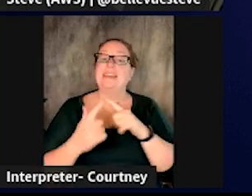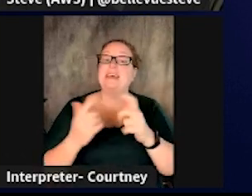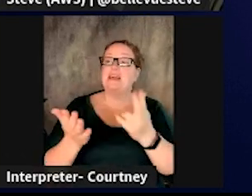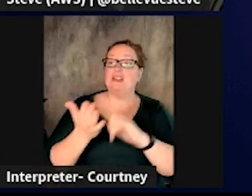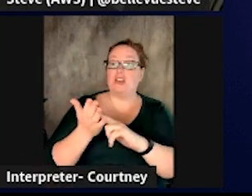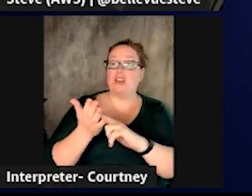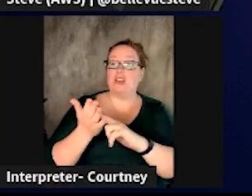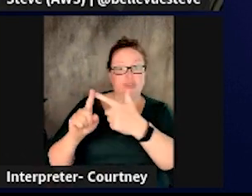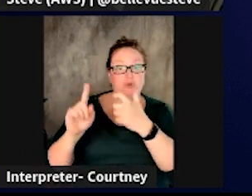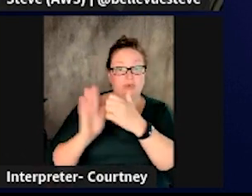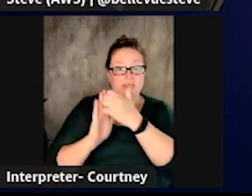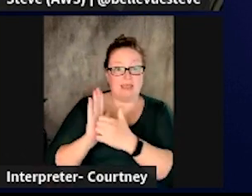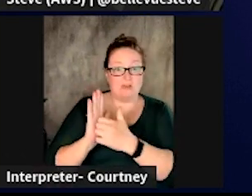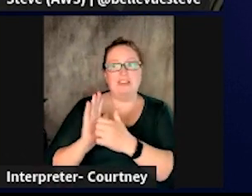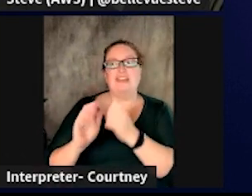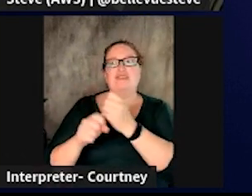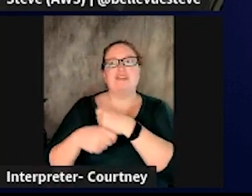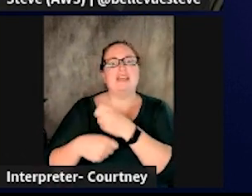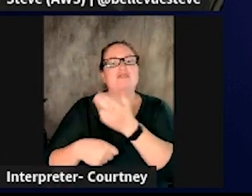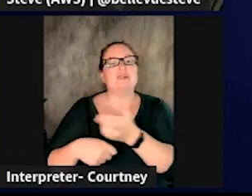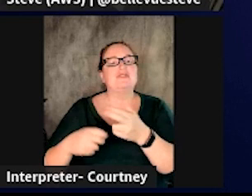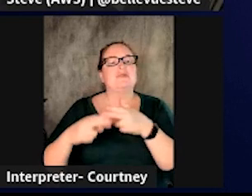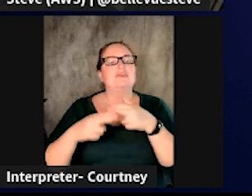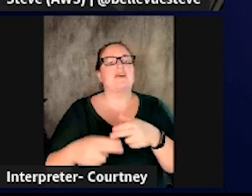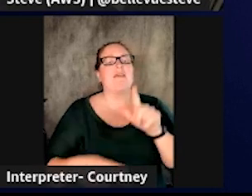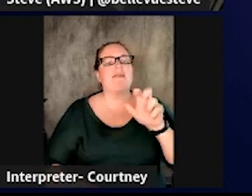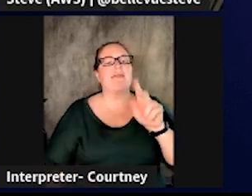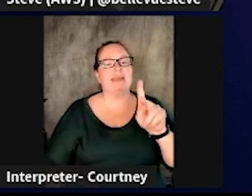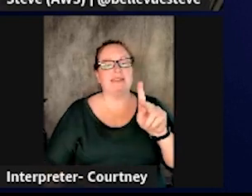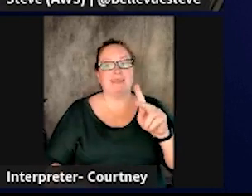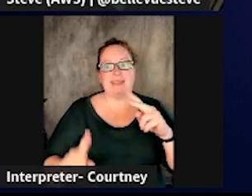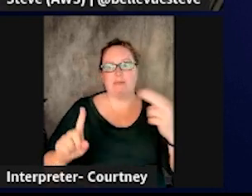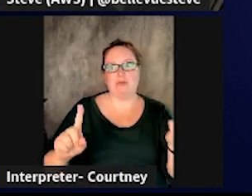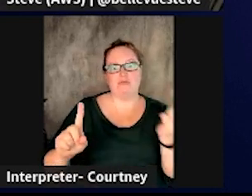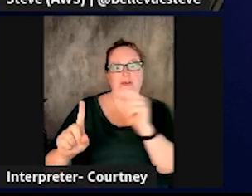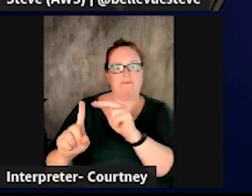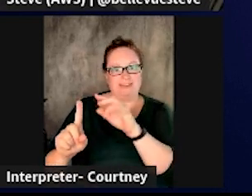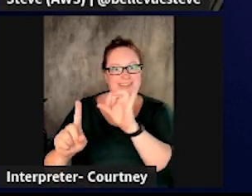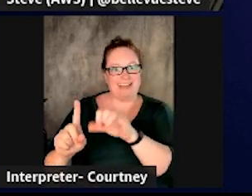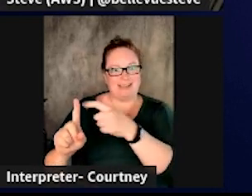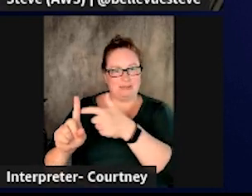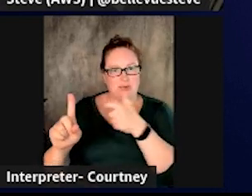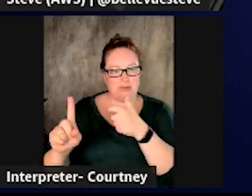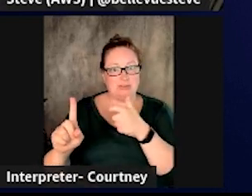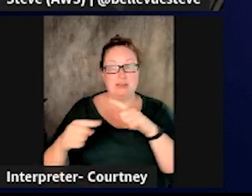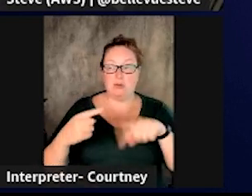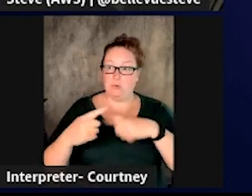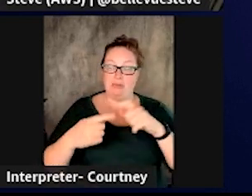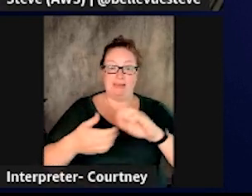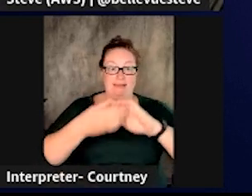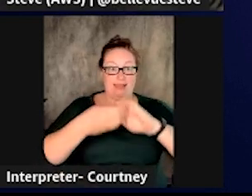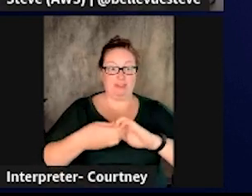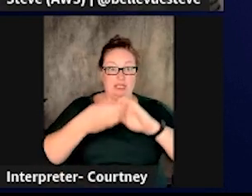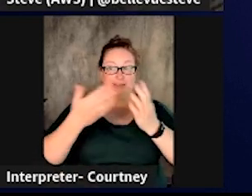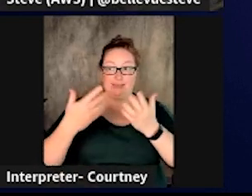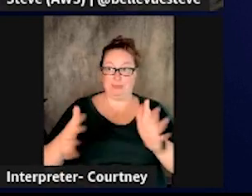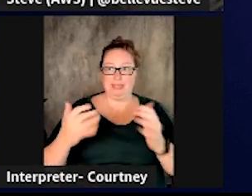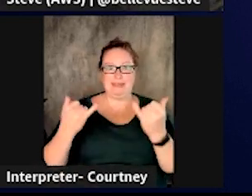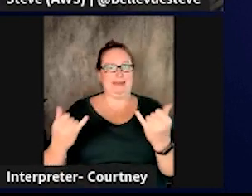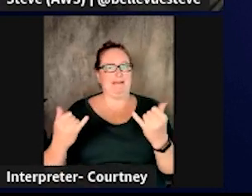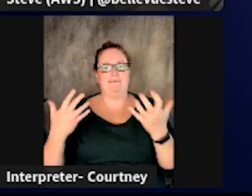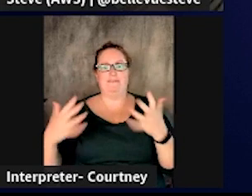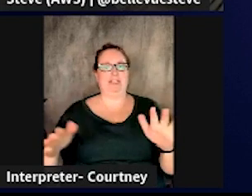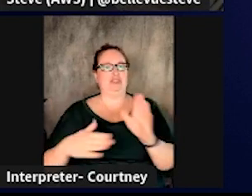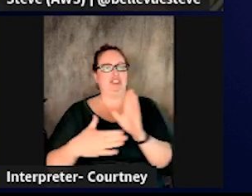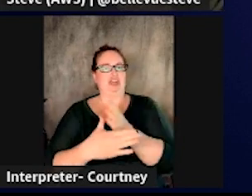called a link, which references that sink. And once that handshake is completed, sharing is set up. Now, I've actually already configured a